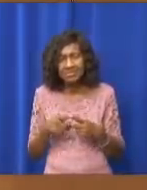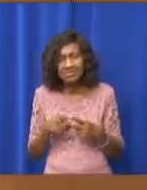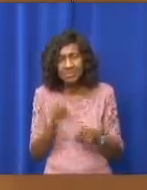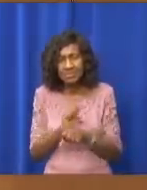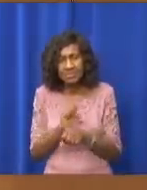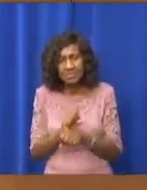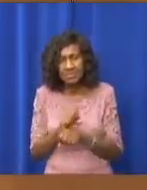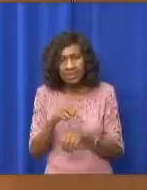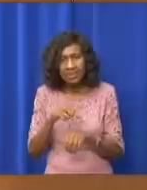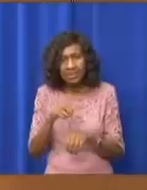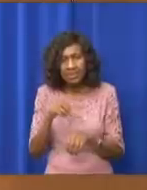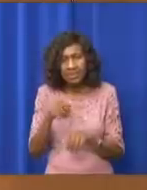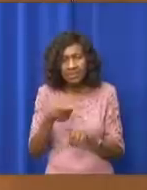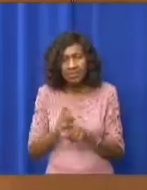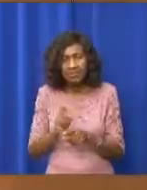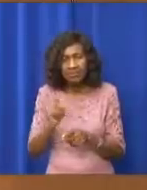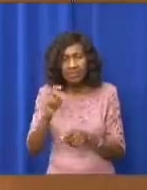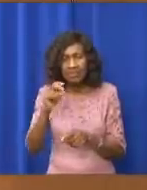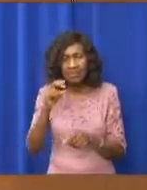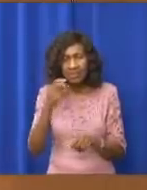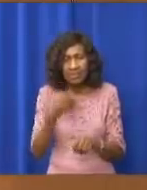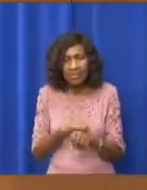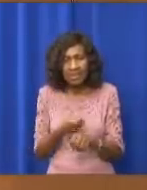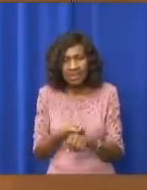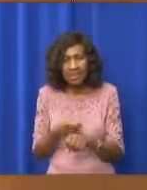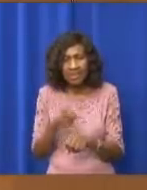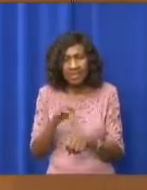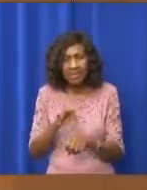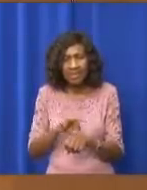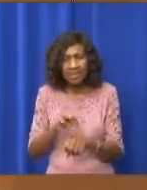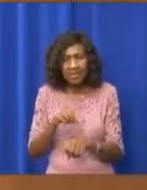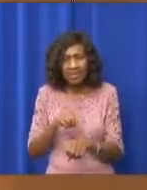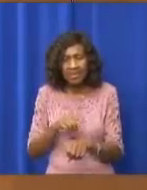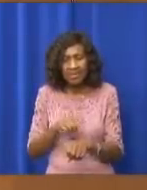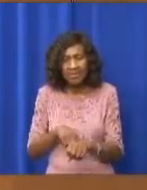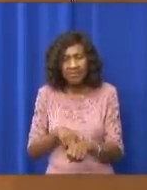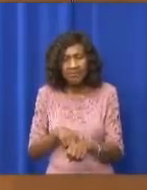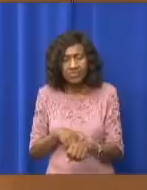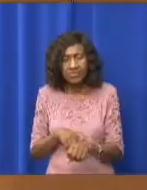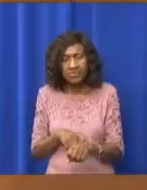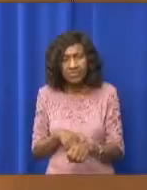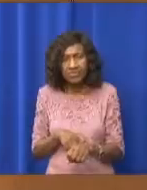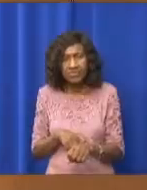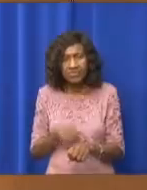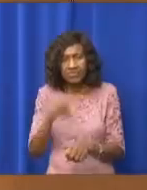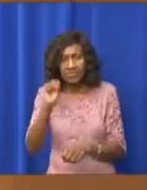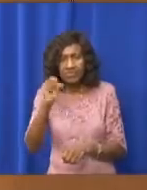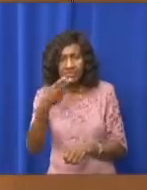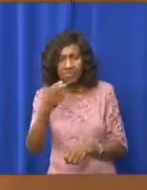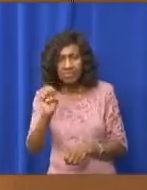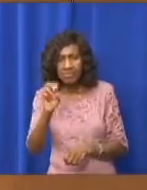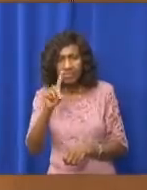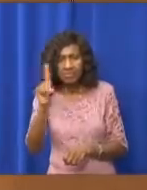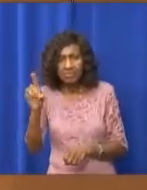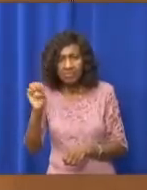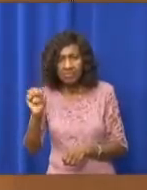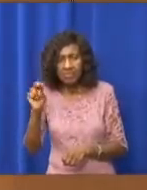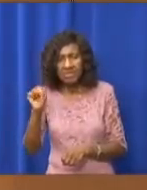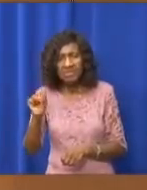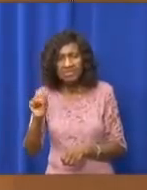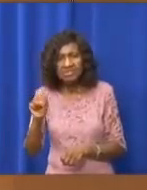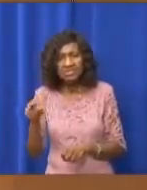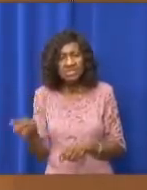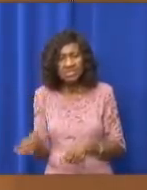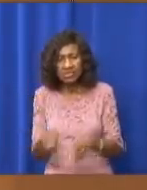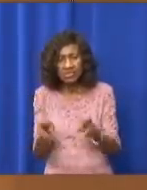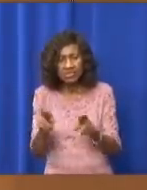busier intersections. Shedden Road, North Sound Road, those streets we've been trying to upgrade for